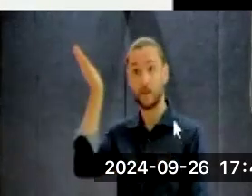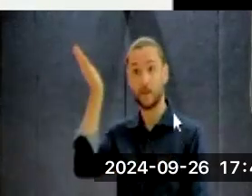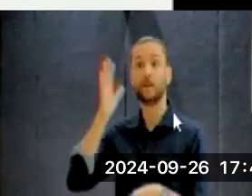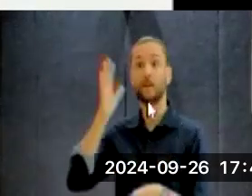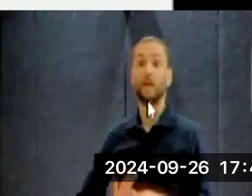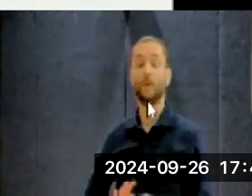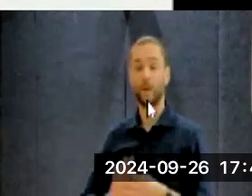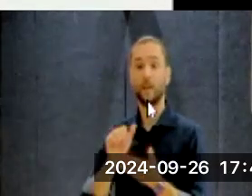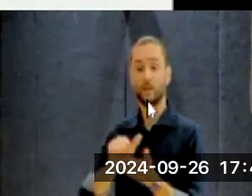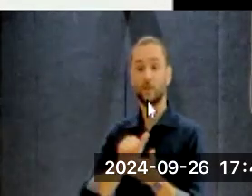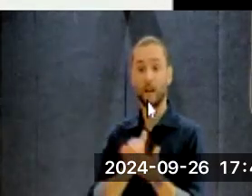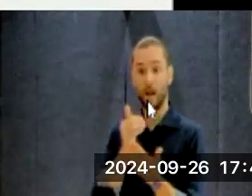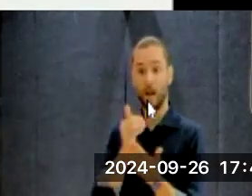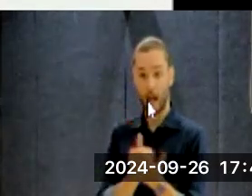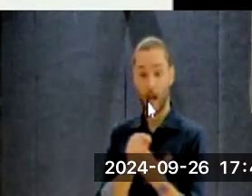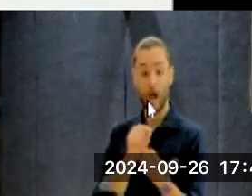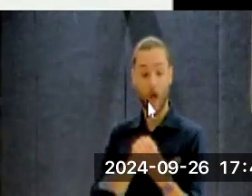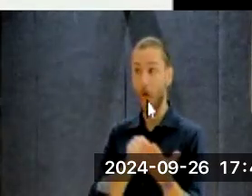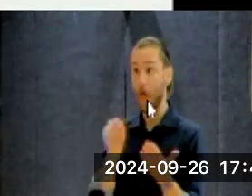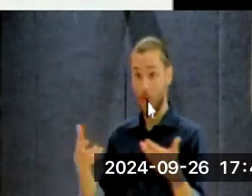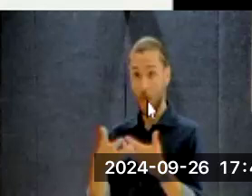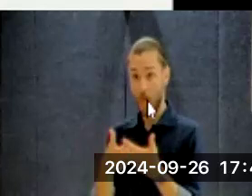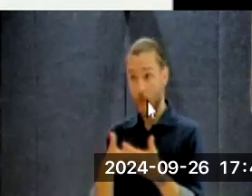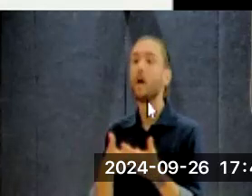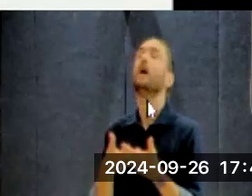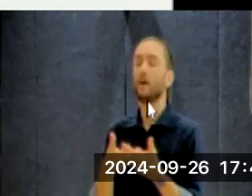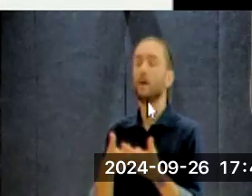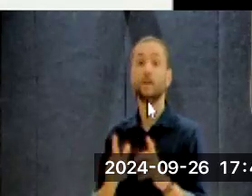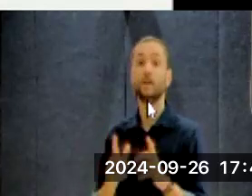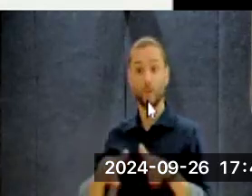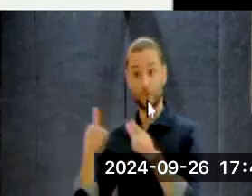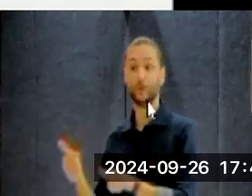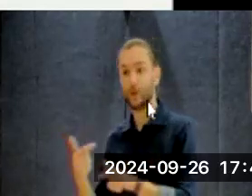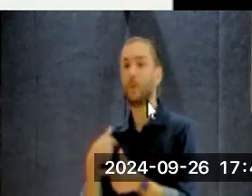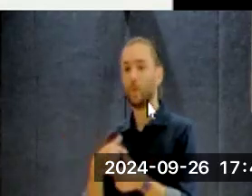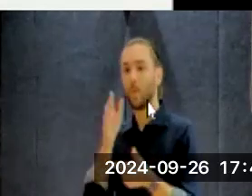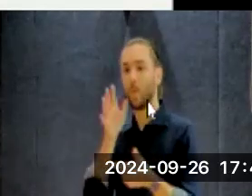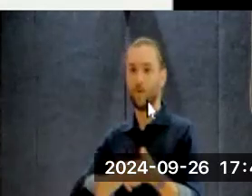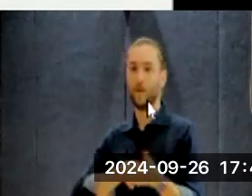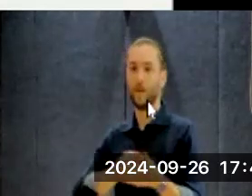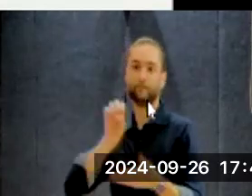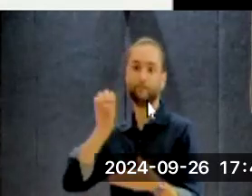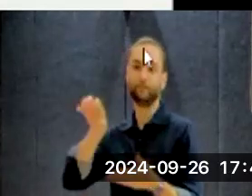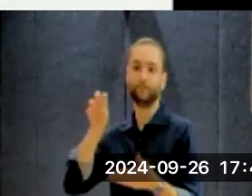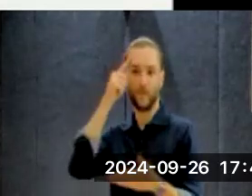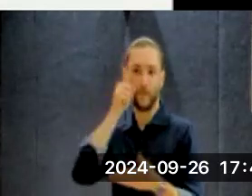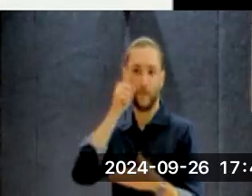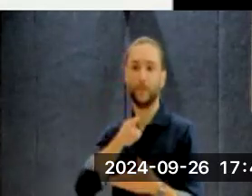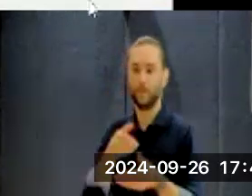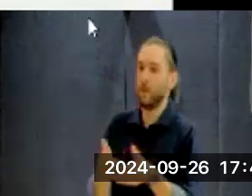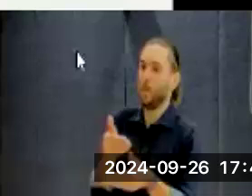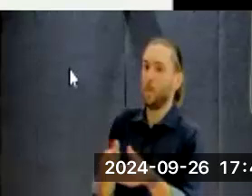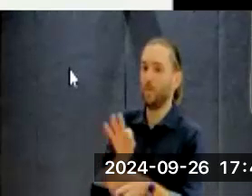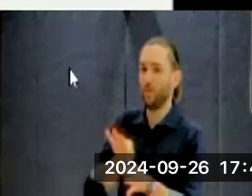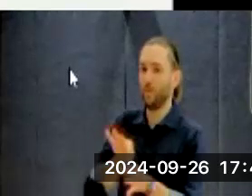agenda item, we'll read it aloud or summarize it when the public comment portion of that agenda item is open and before any vote. If